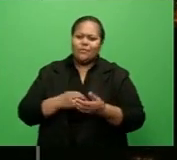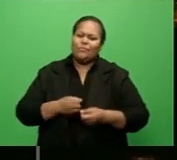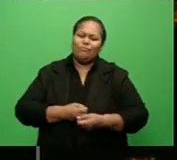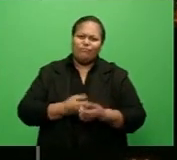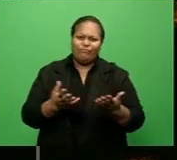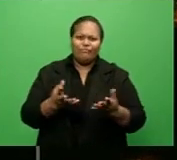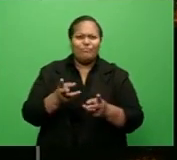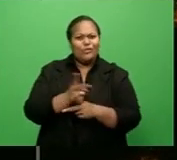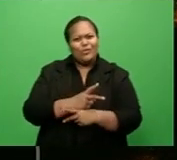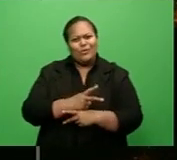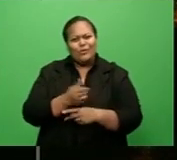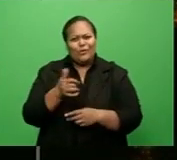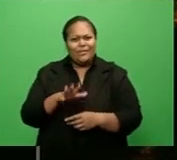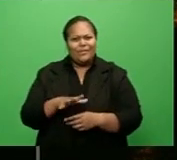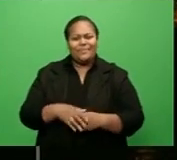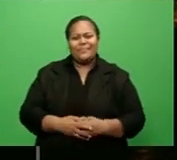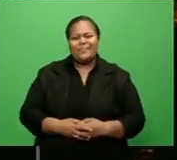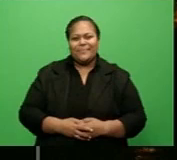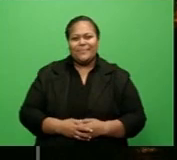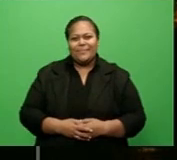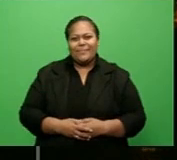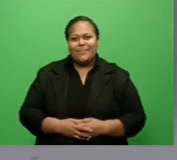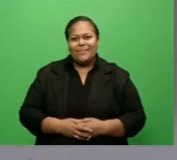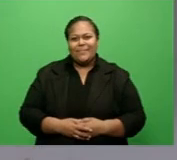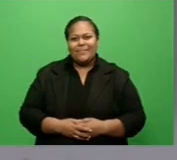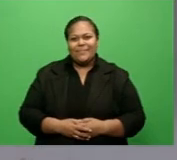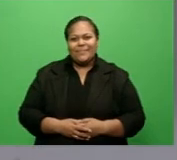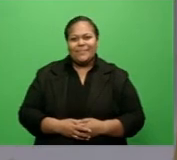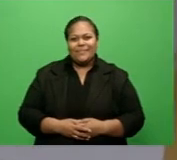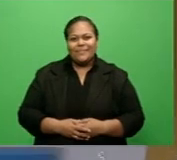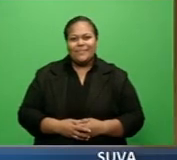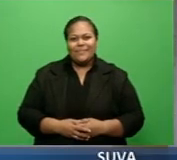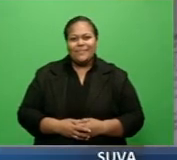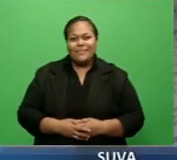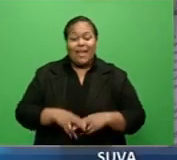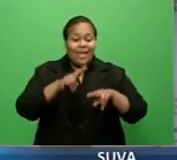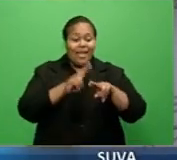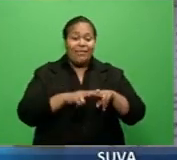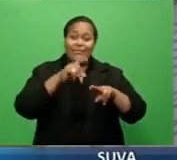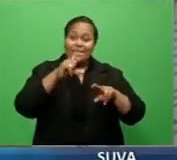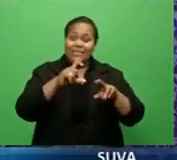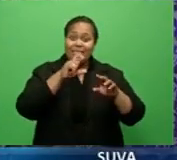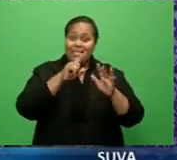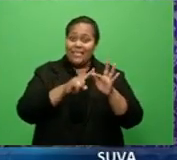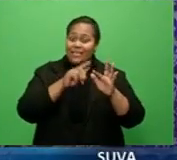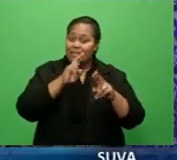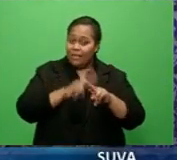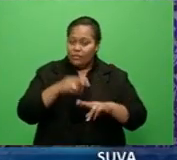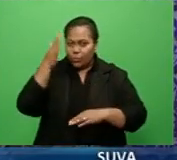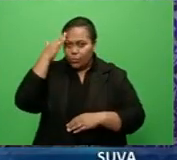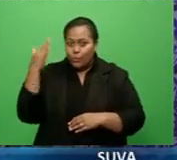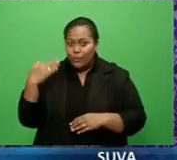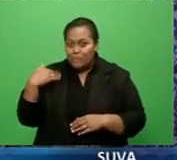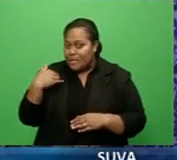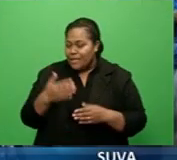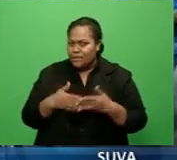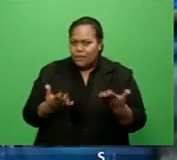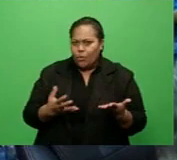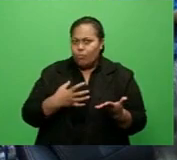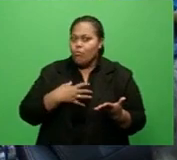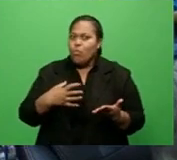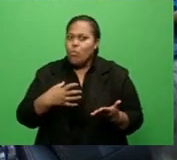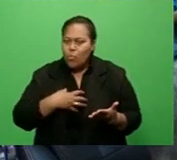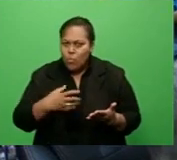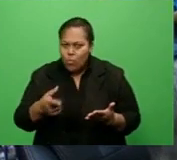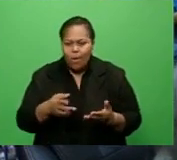produced. Vinina Rakautonga has more. The FCEF has been reminded that now more than ever the business